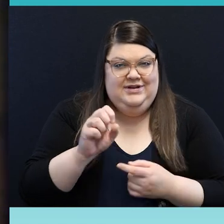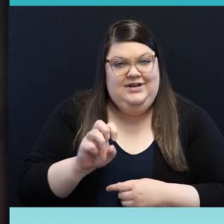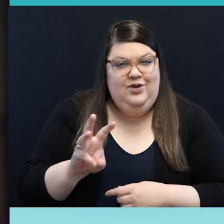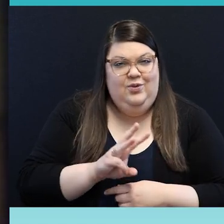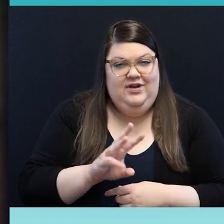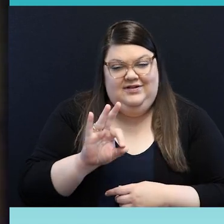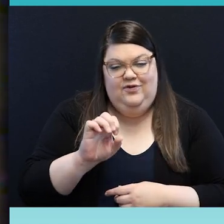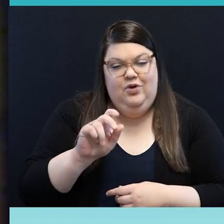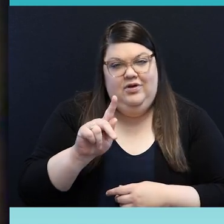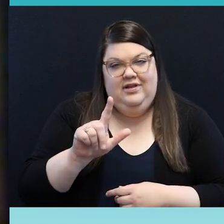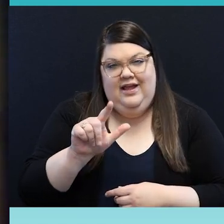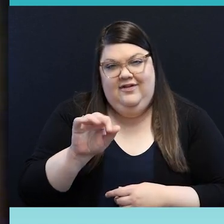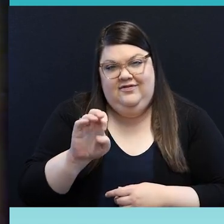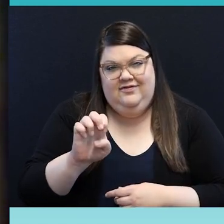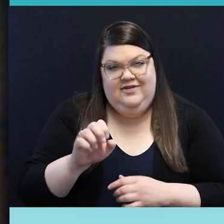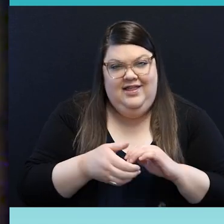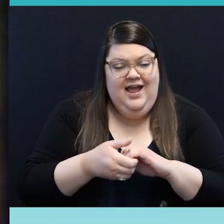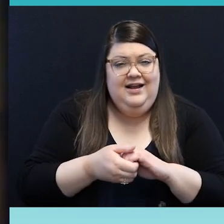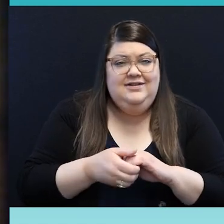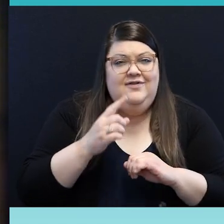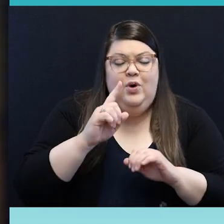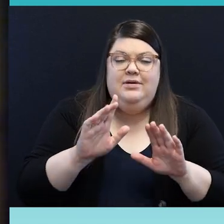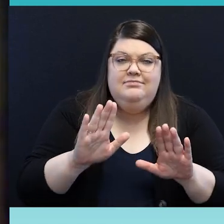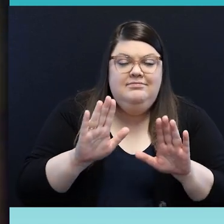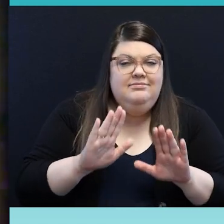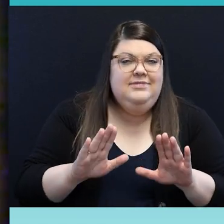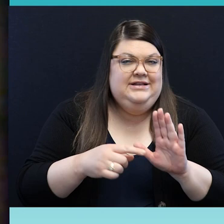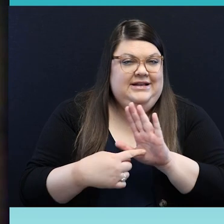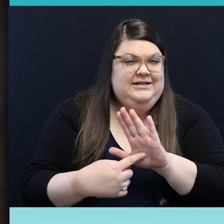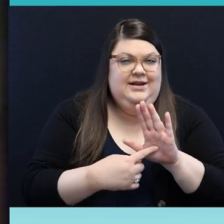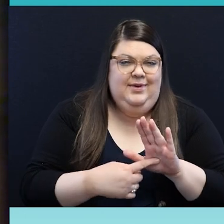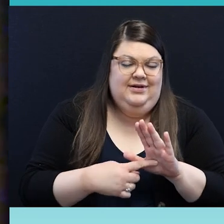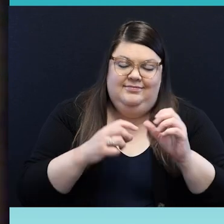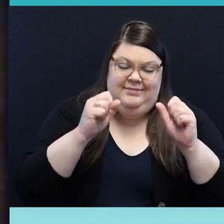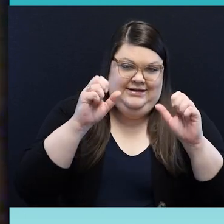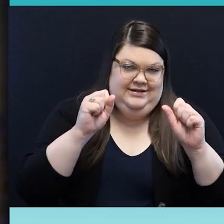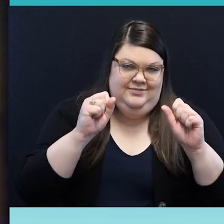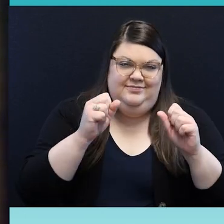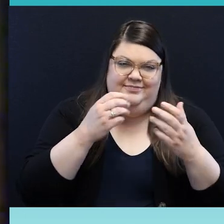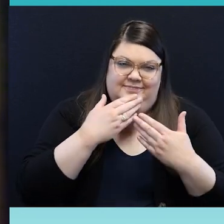Southwest Folklife Alliance for the amazing exhibit. Just absolutely amazing.